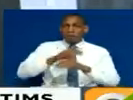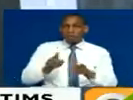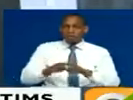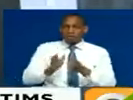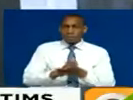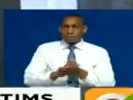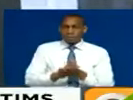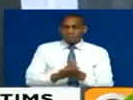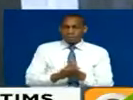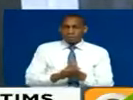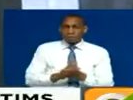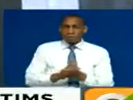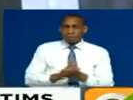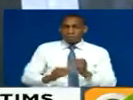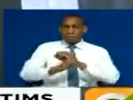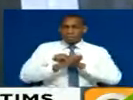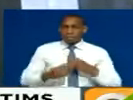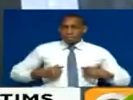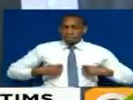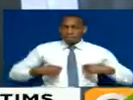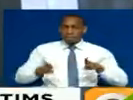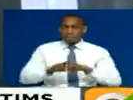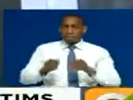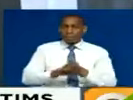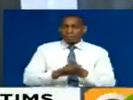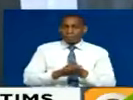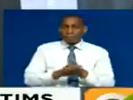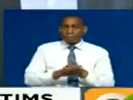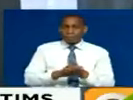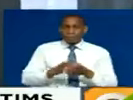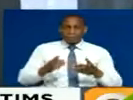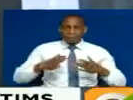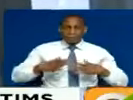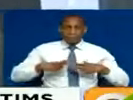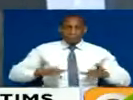gears, and ensuring that the drivers are licensed to drive those boats.